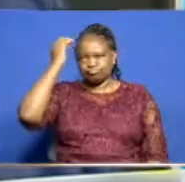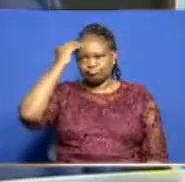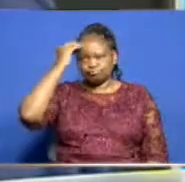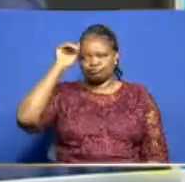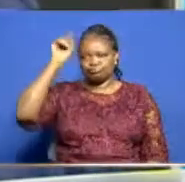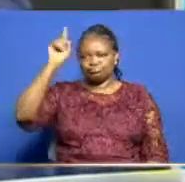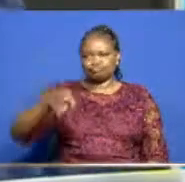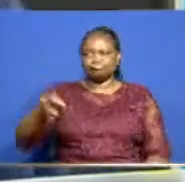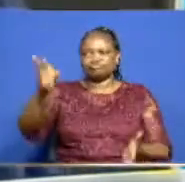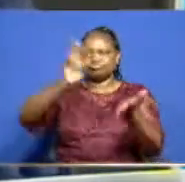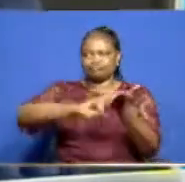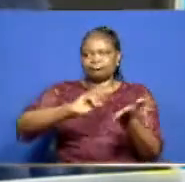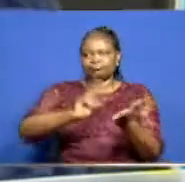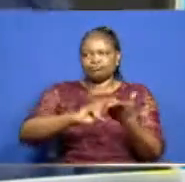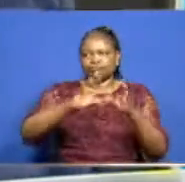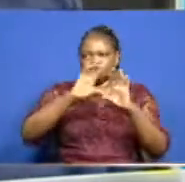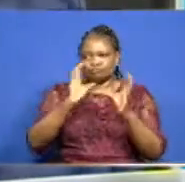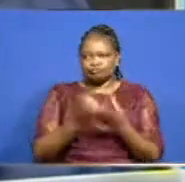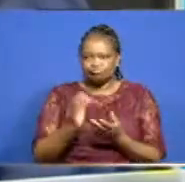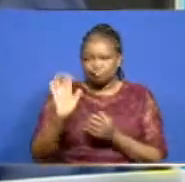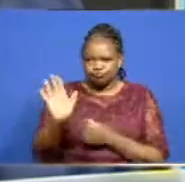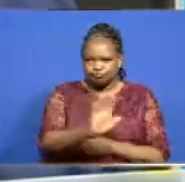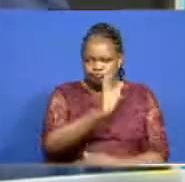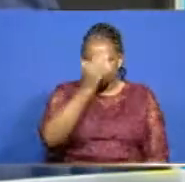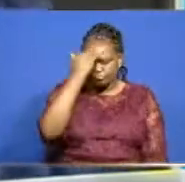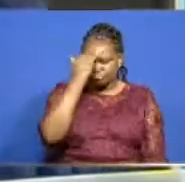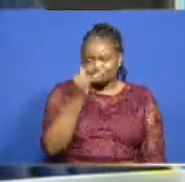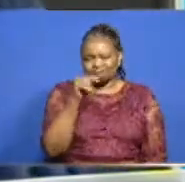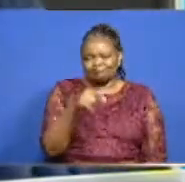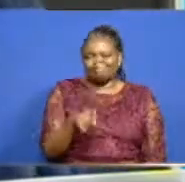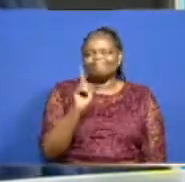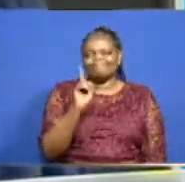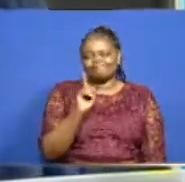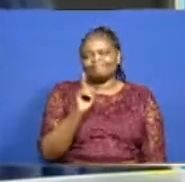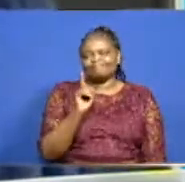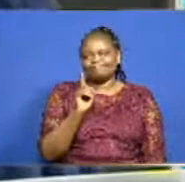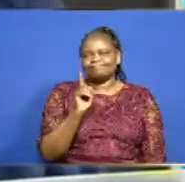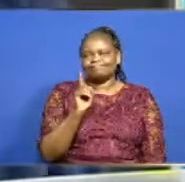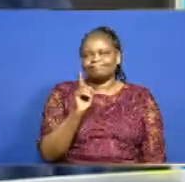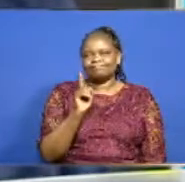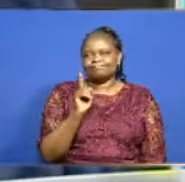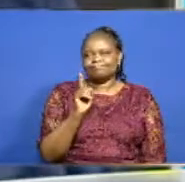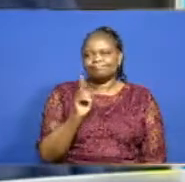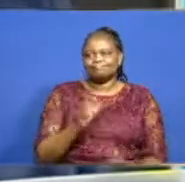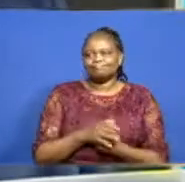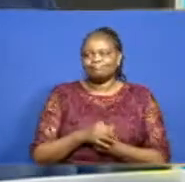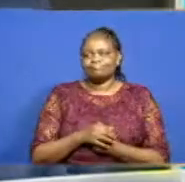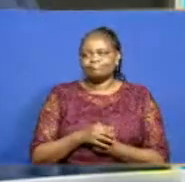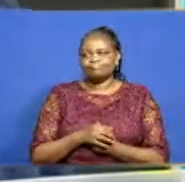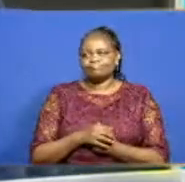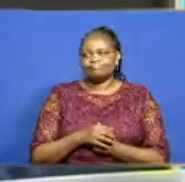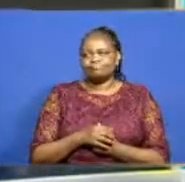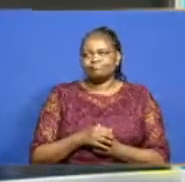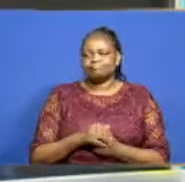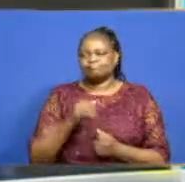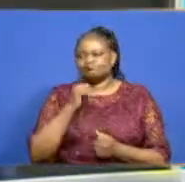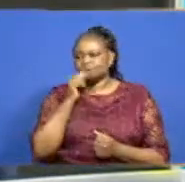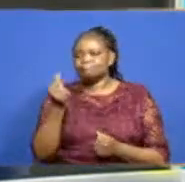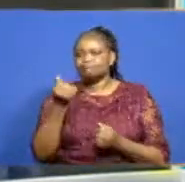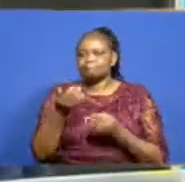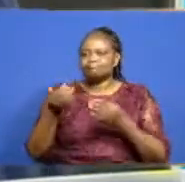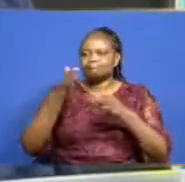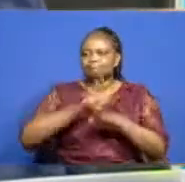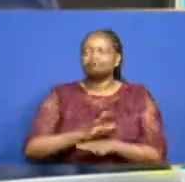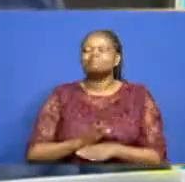repeat their classes. This is because they've not gone through the required, they've not covered the syllabus as much as it